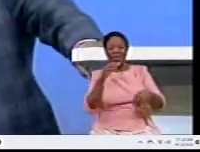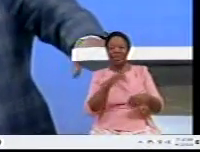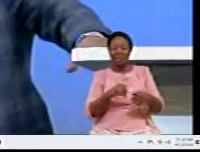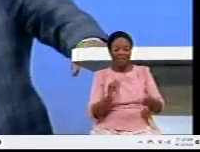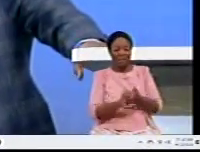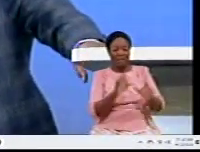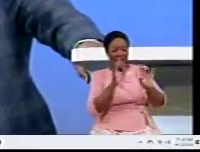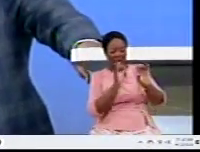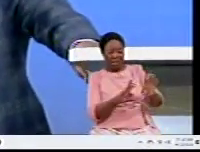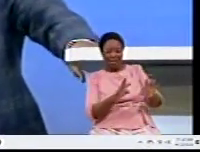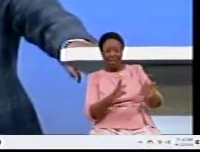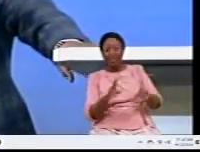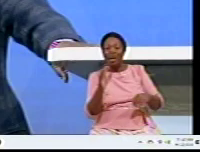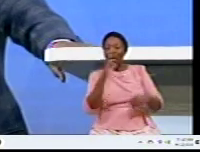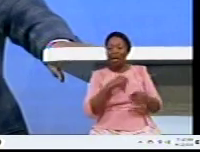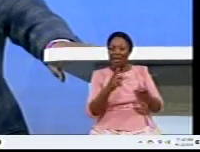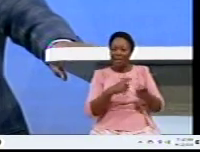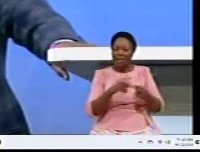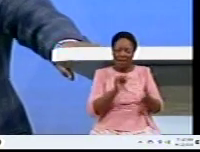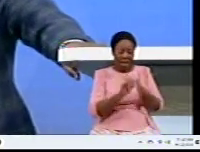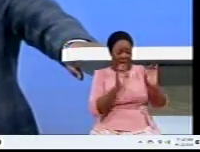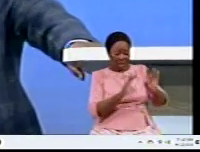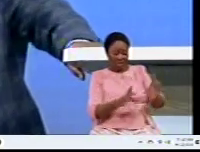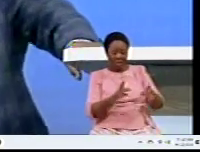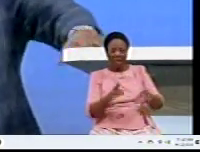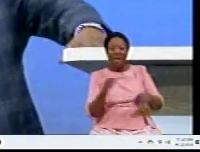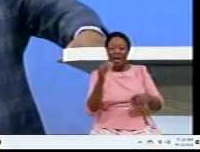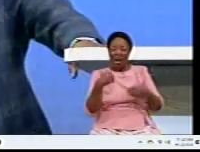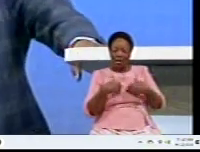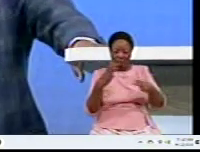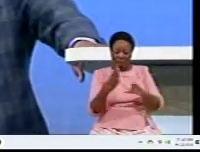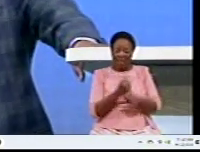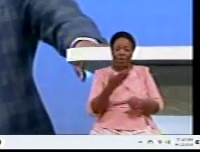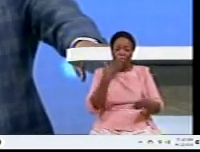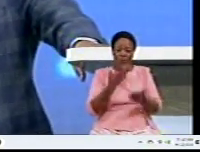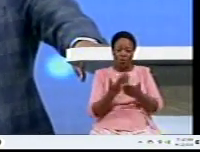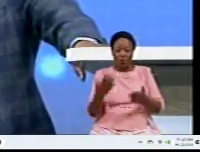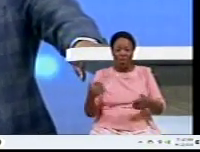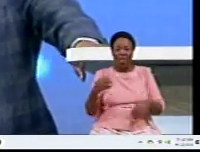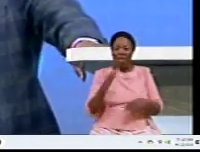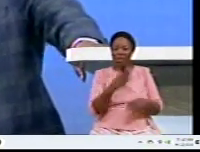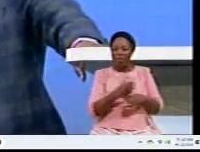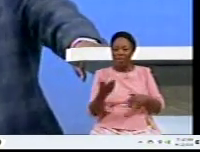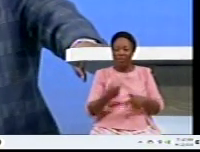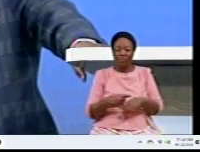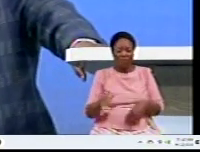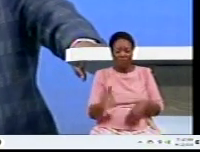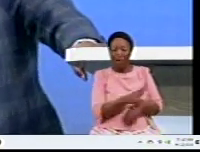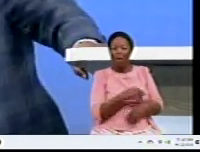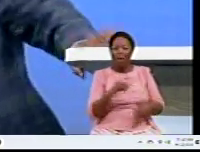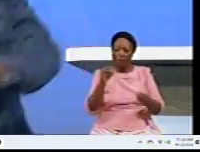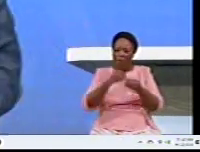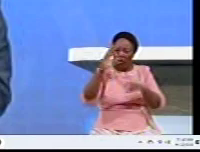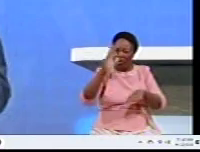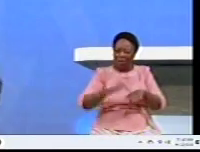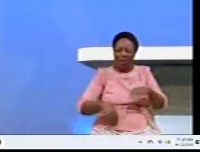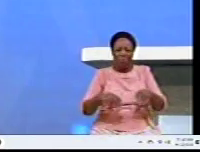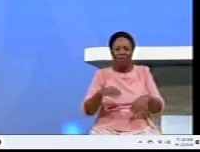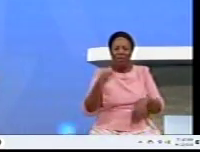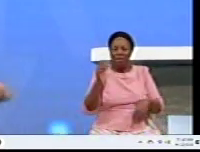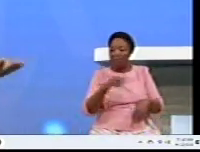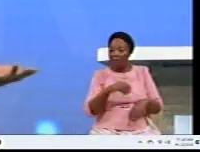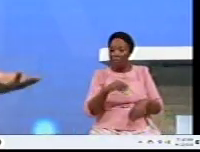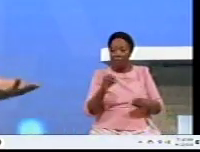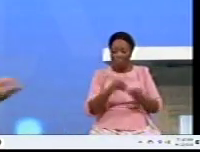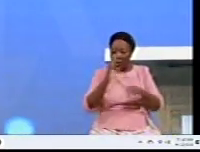has taken good things away from him more times than he thought. He wants to